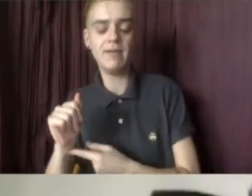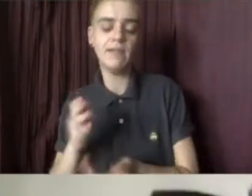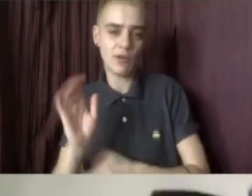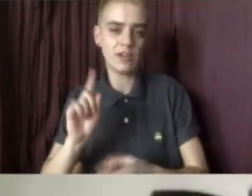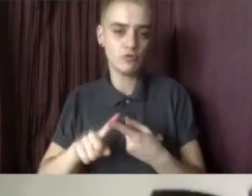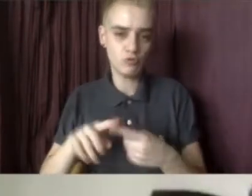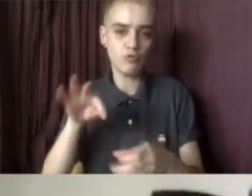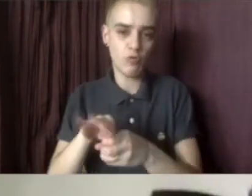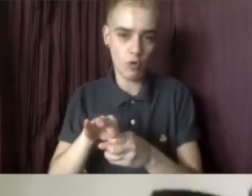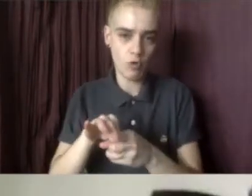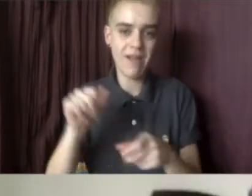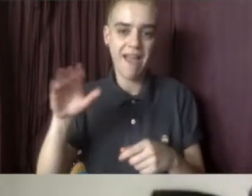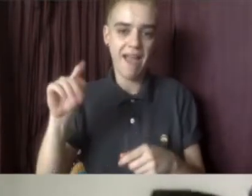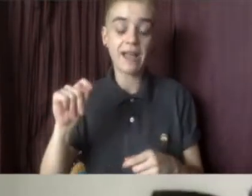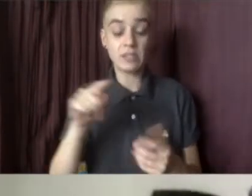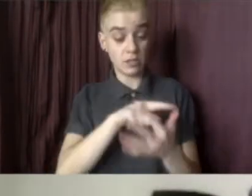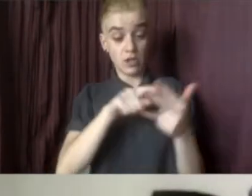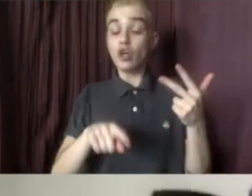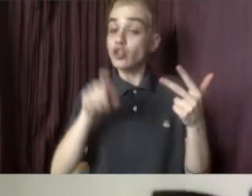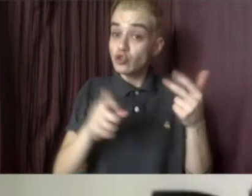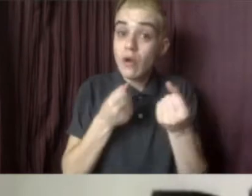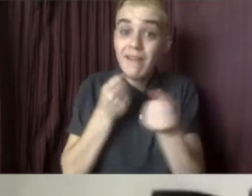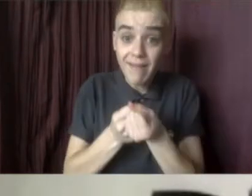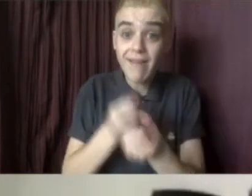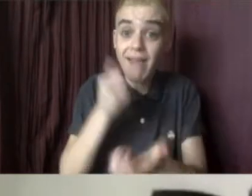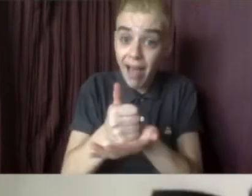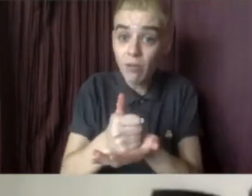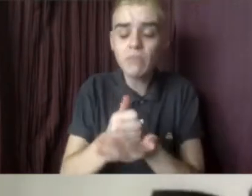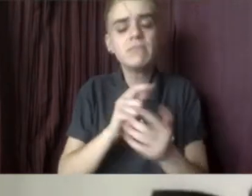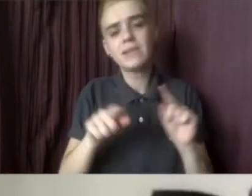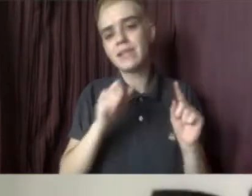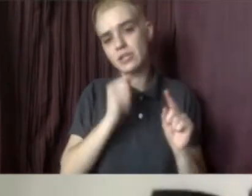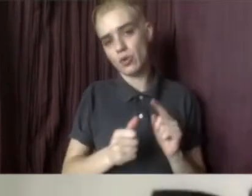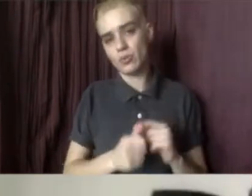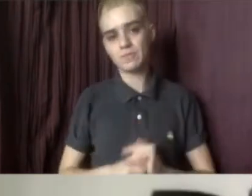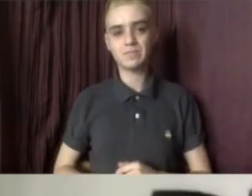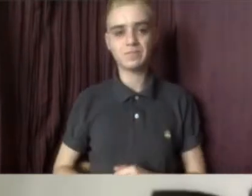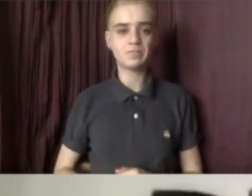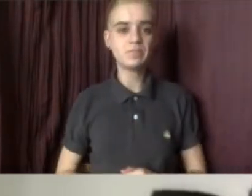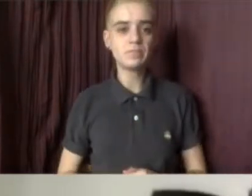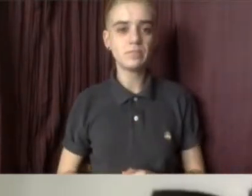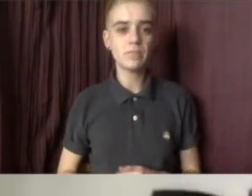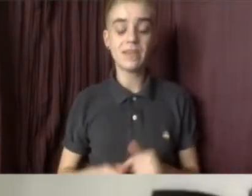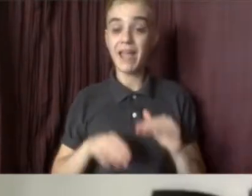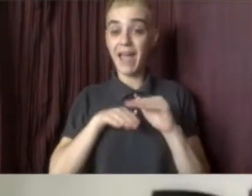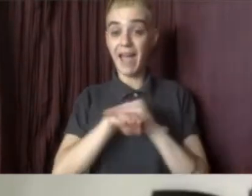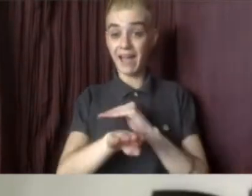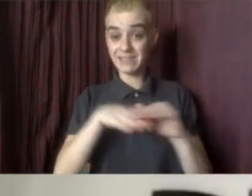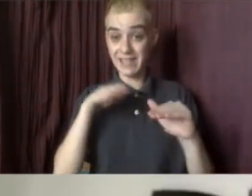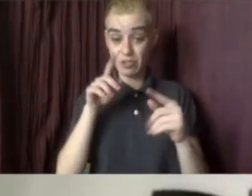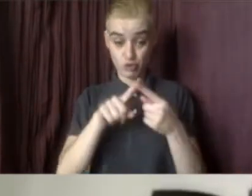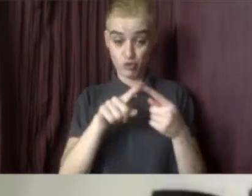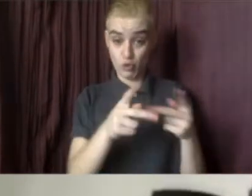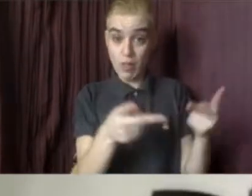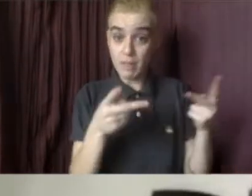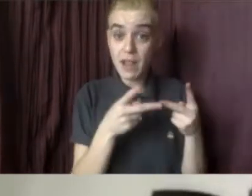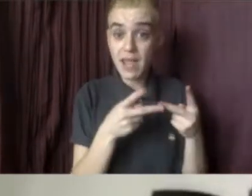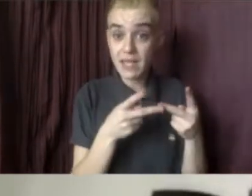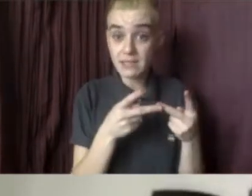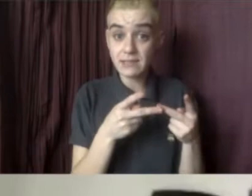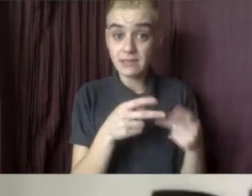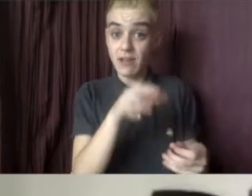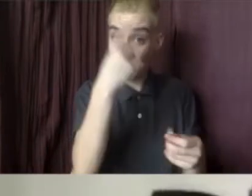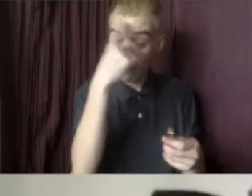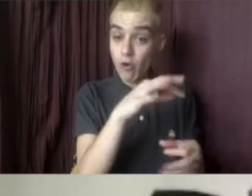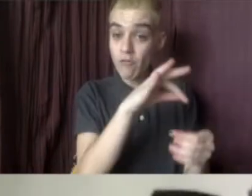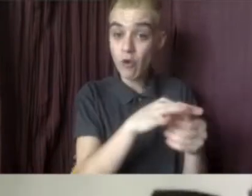and being online for 4 or 5 hours. People with disabilities can't do that, especially if they take medication, right? They're out there in the